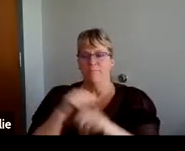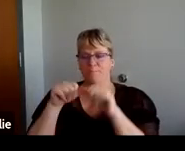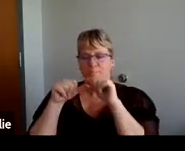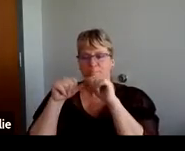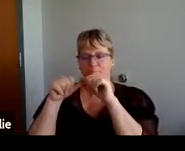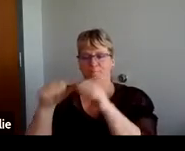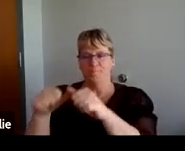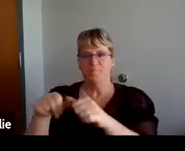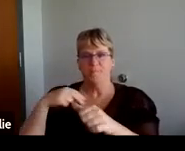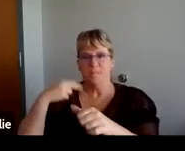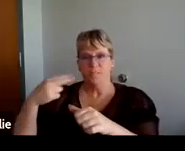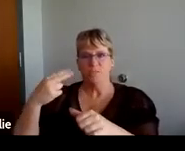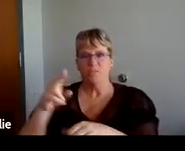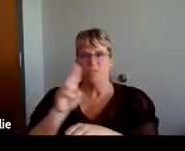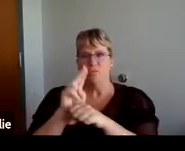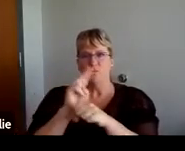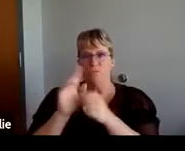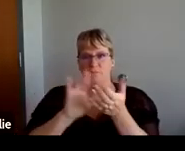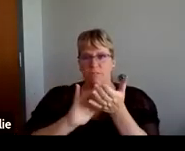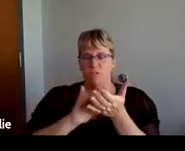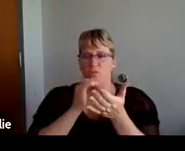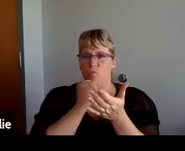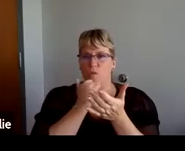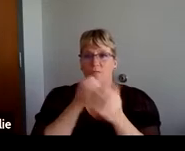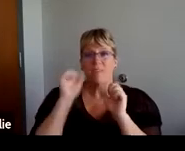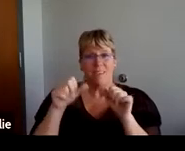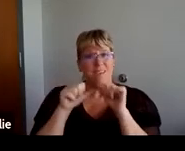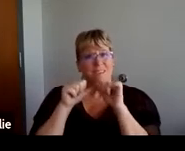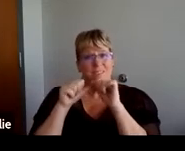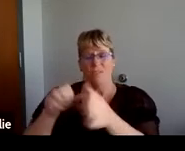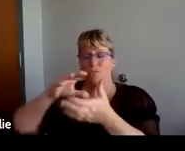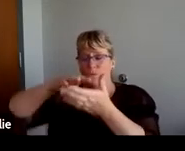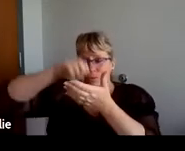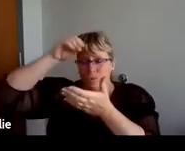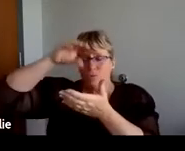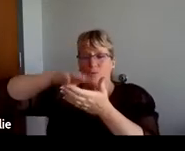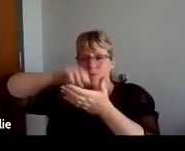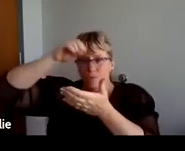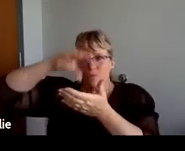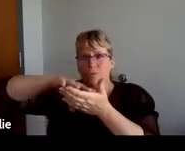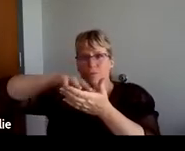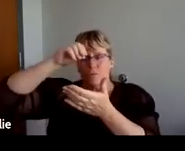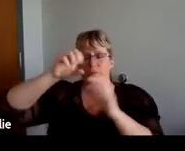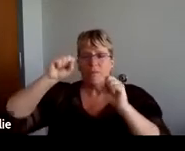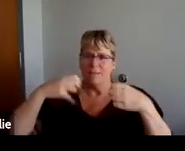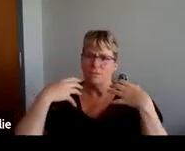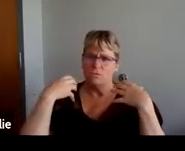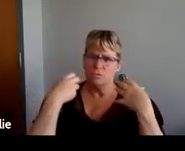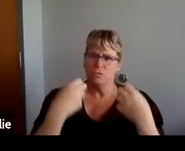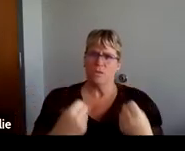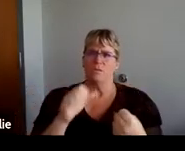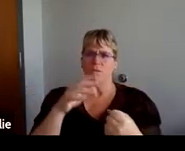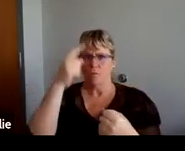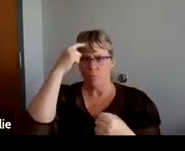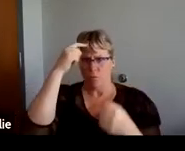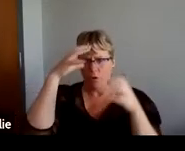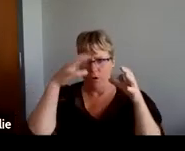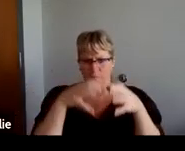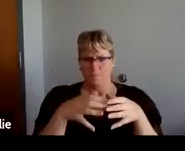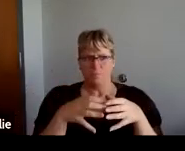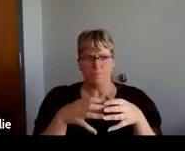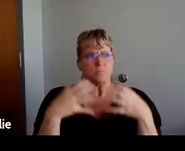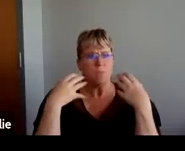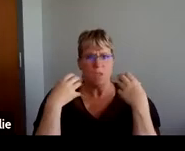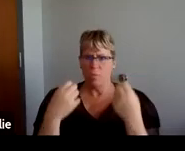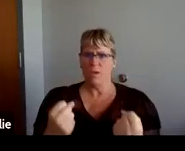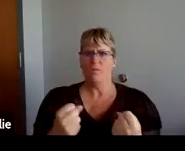of substance use disorder, because they can continue to learn. They can continue to strengthen their brain and recover it. And